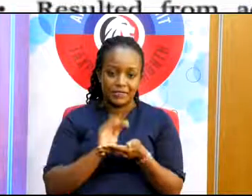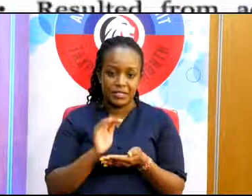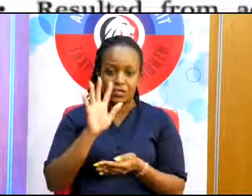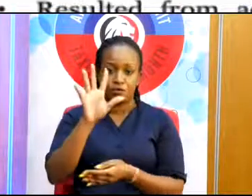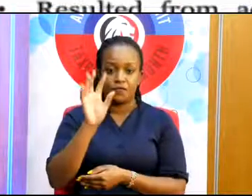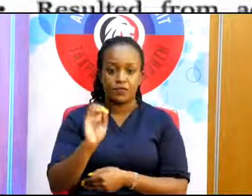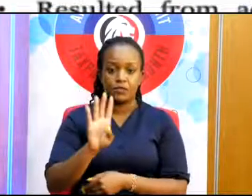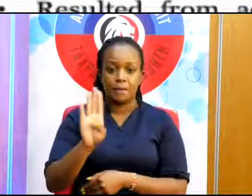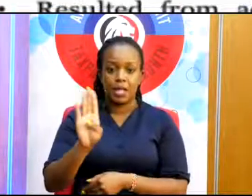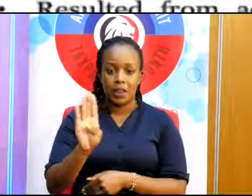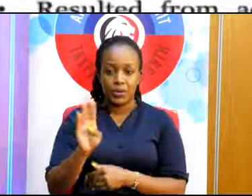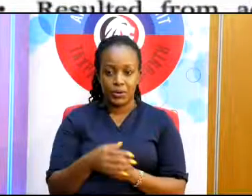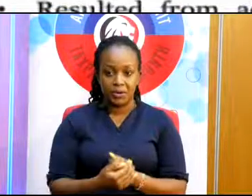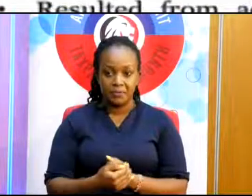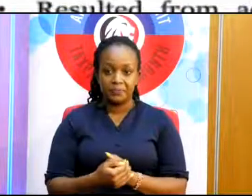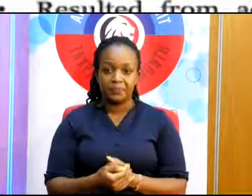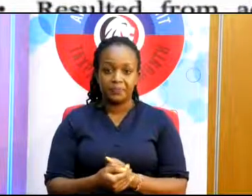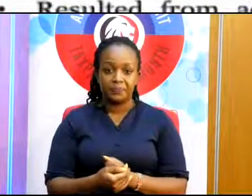billion.